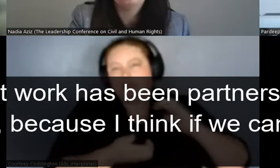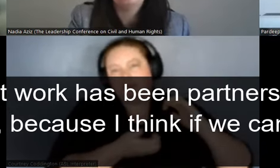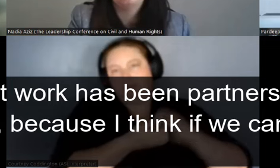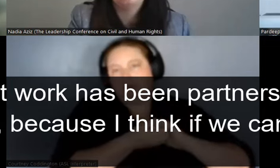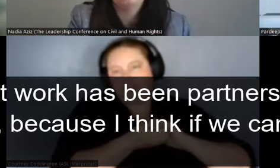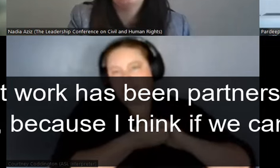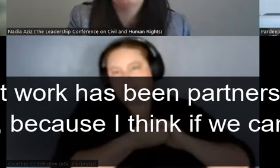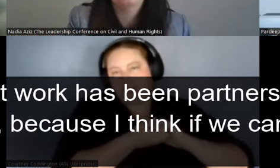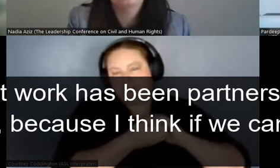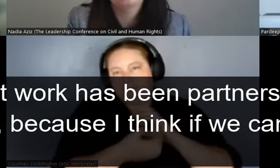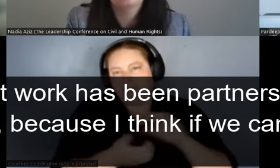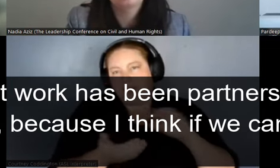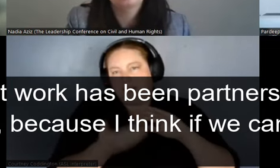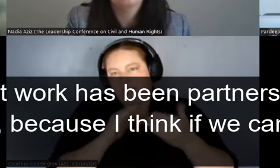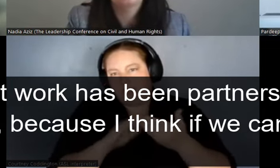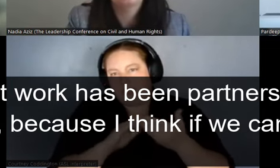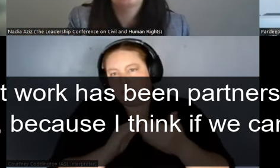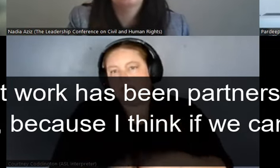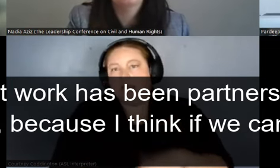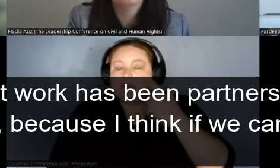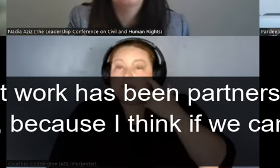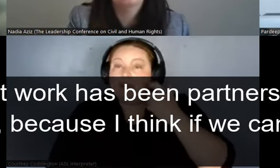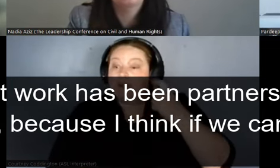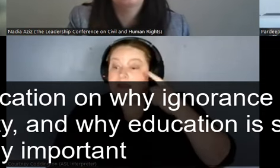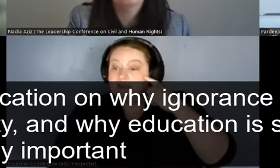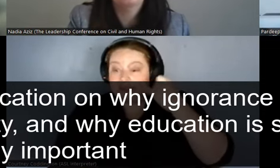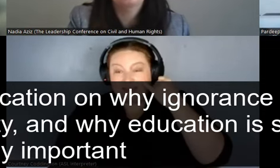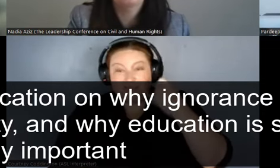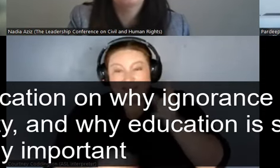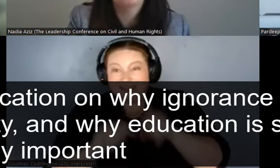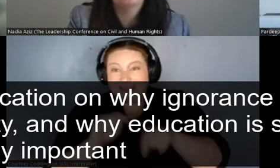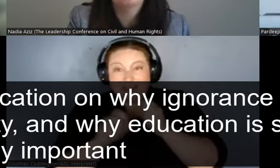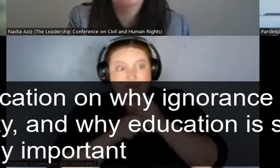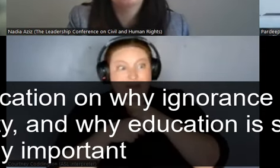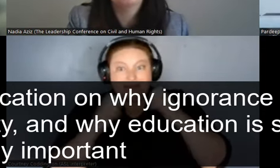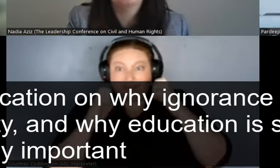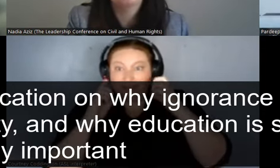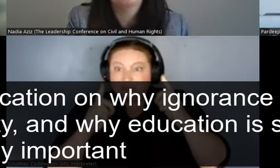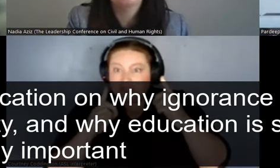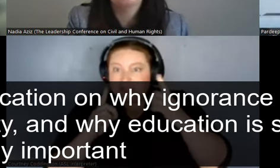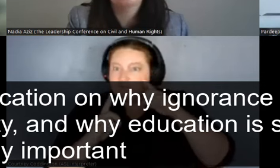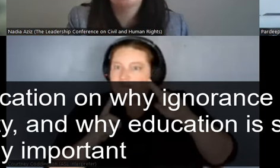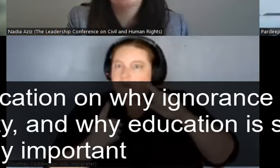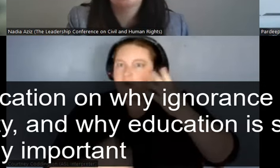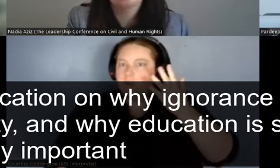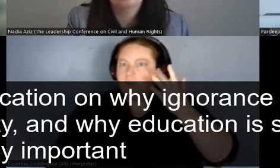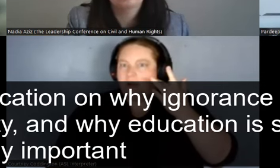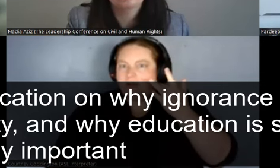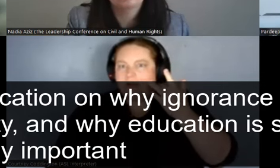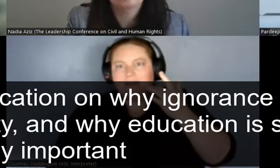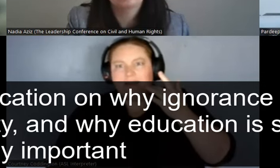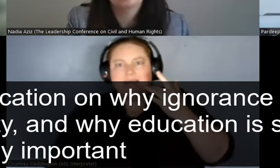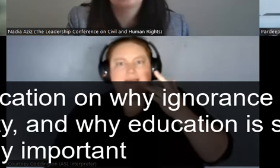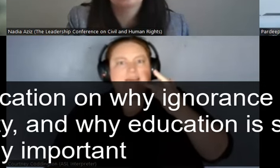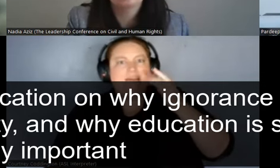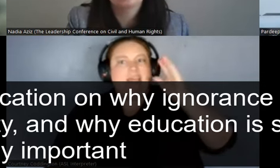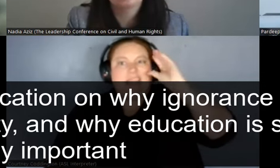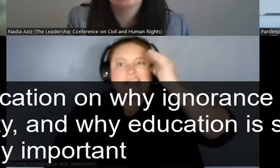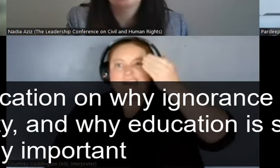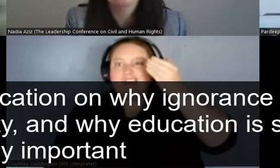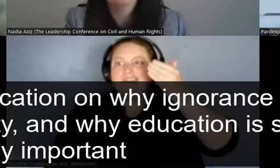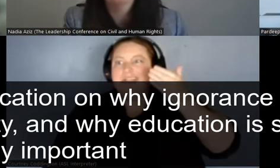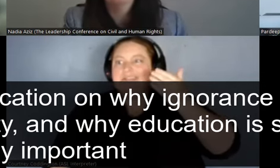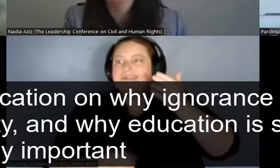and community, because I think if we can't create that education on why ignorance breeds animosity and